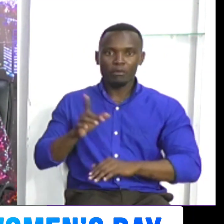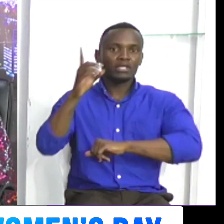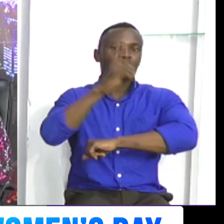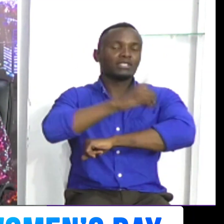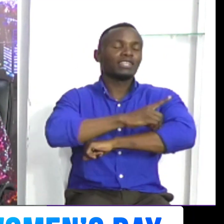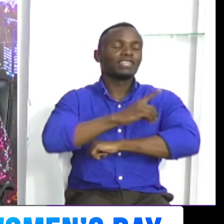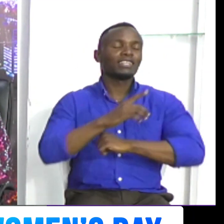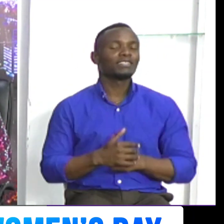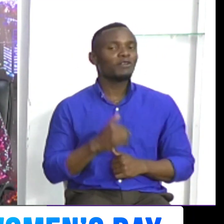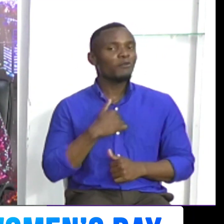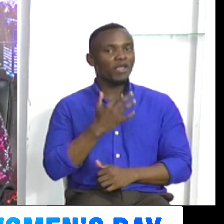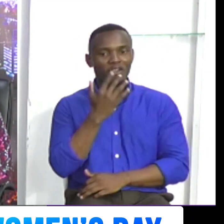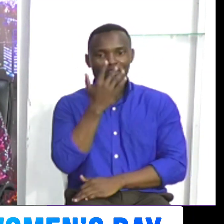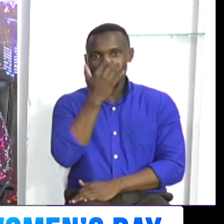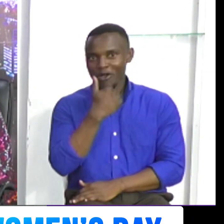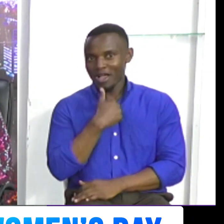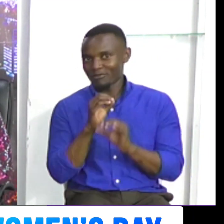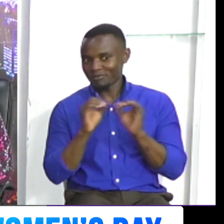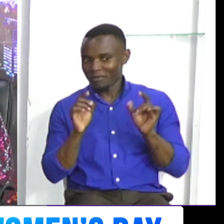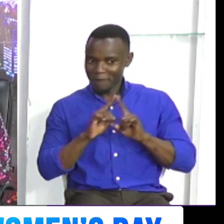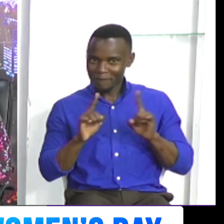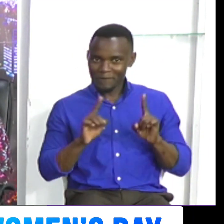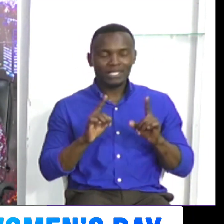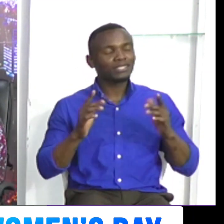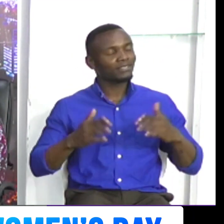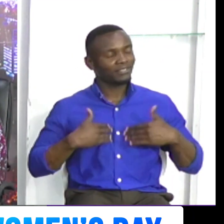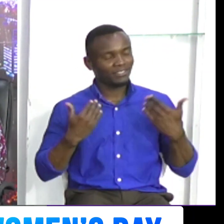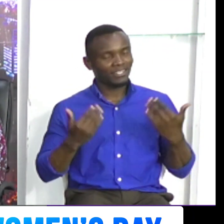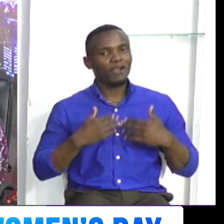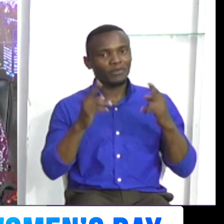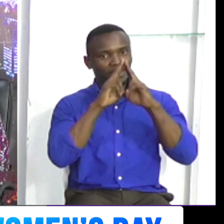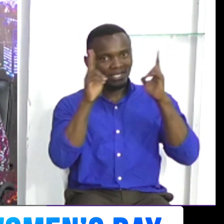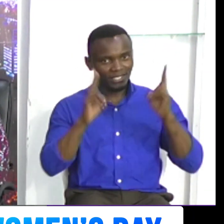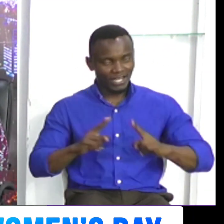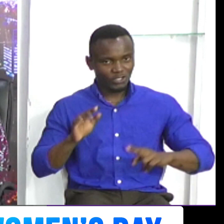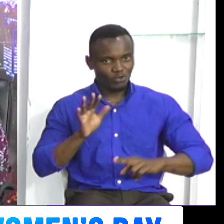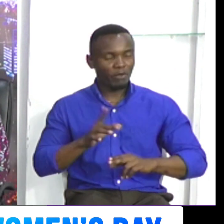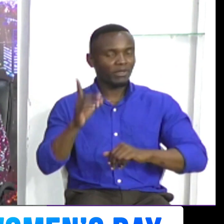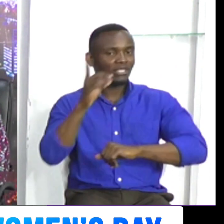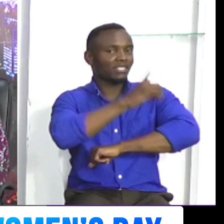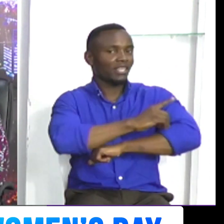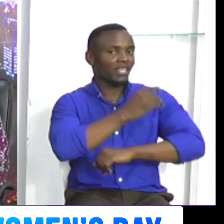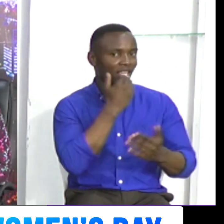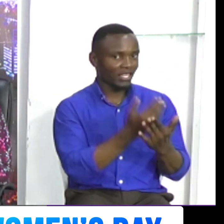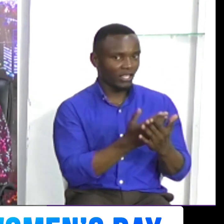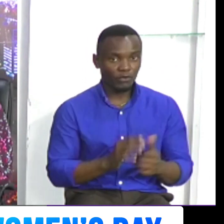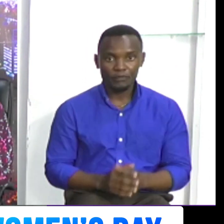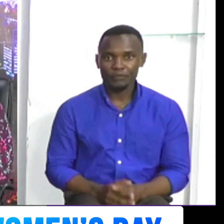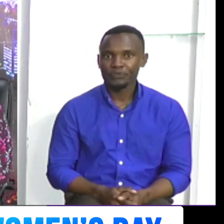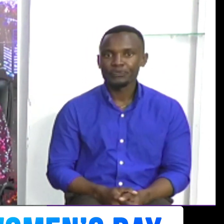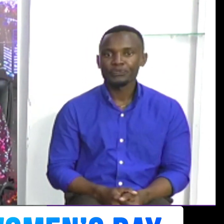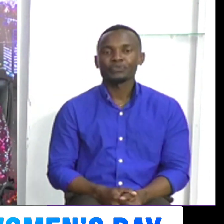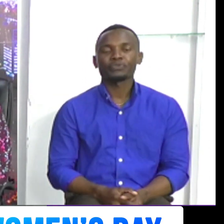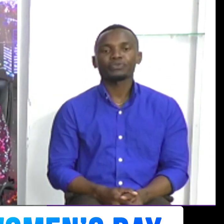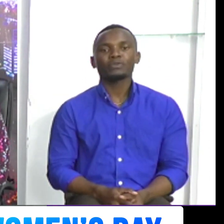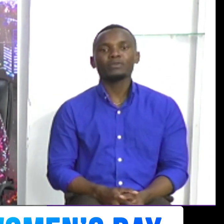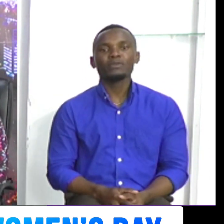have a flower to celebrate, but happy International Women's Day. And you too. Thank you very much for coming.